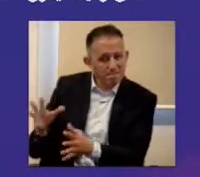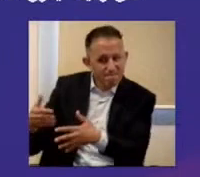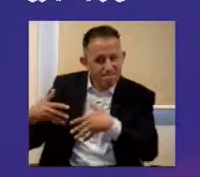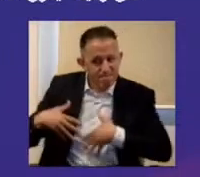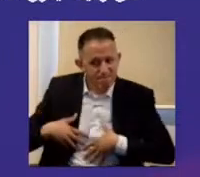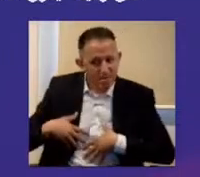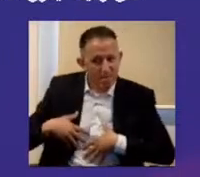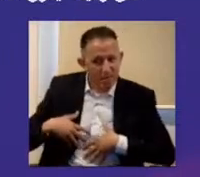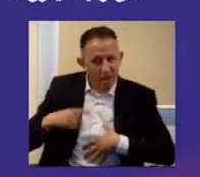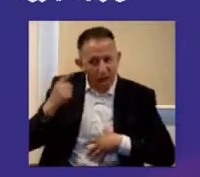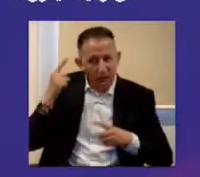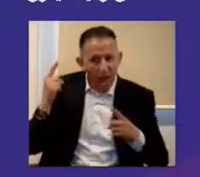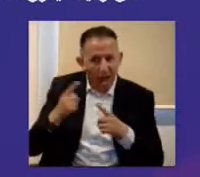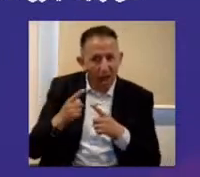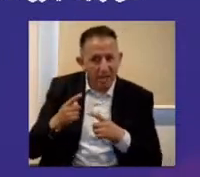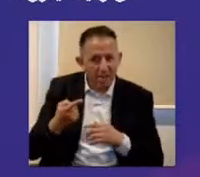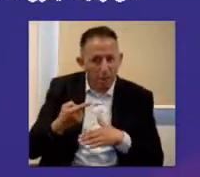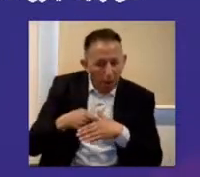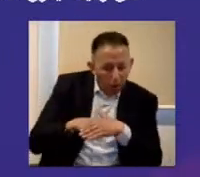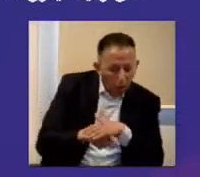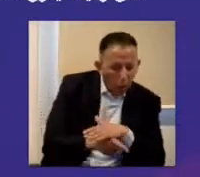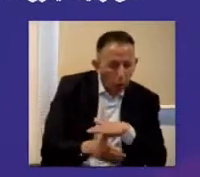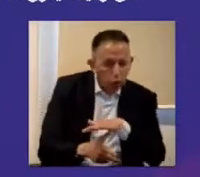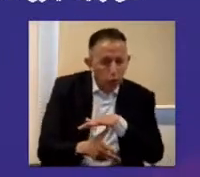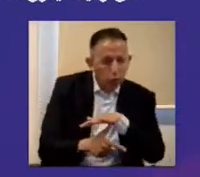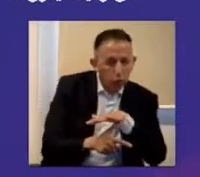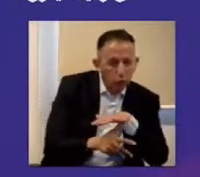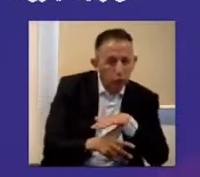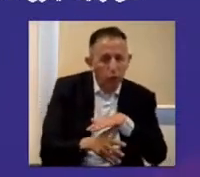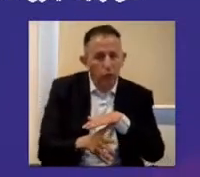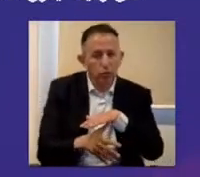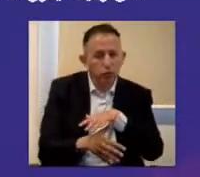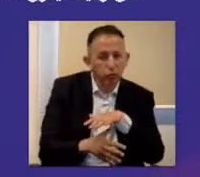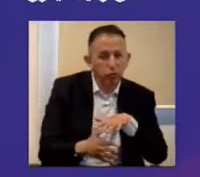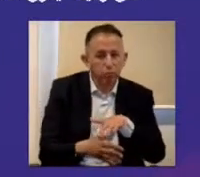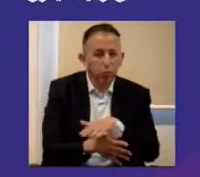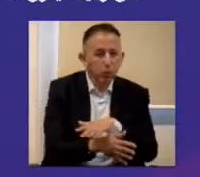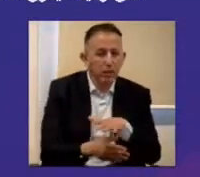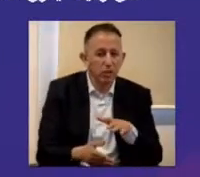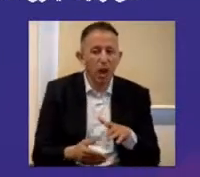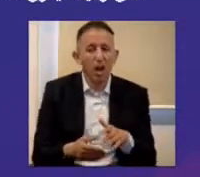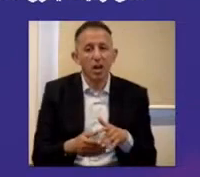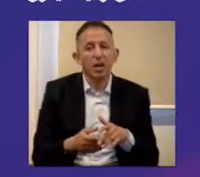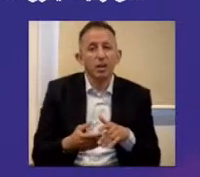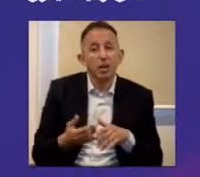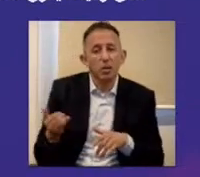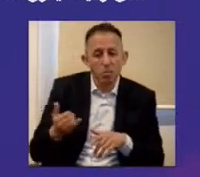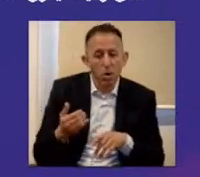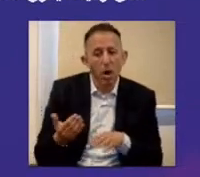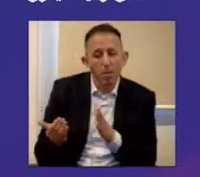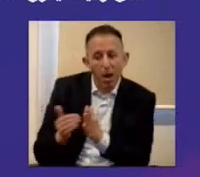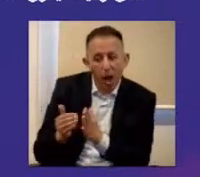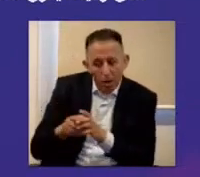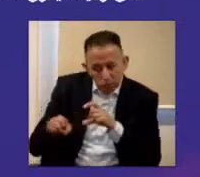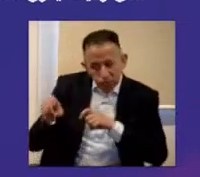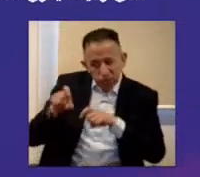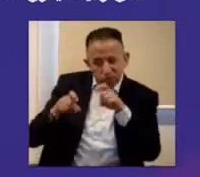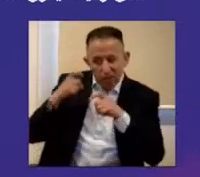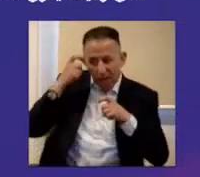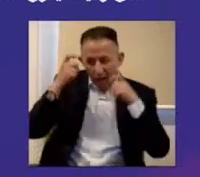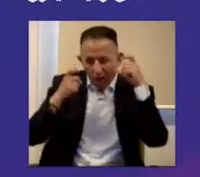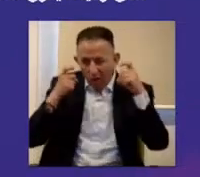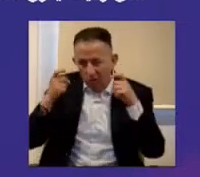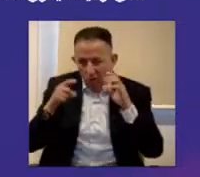huge bias in most education systems. And AI is very good at exams. It's very good also at